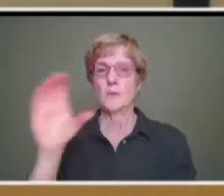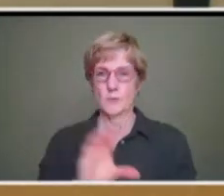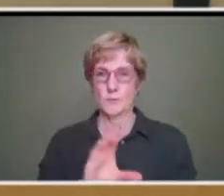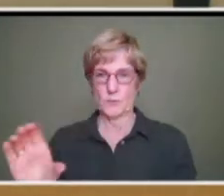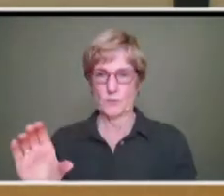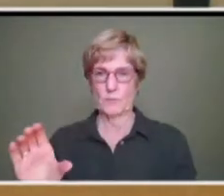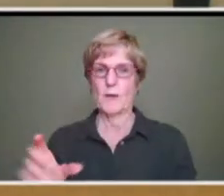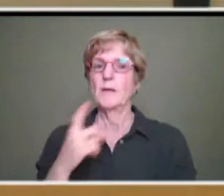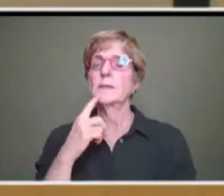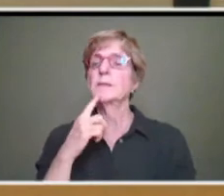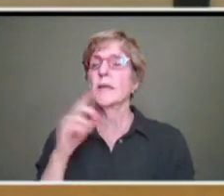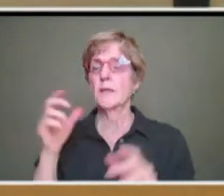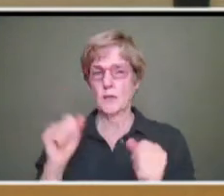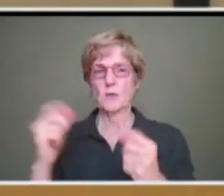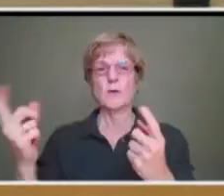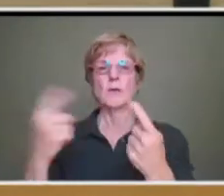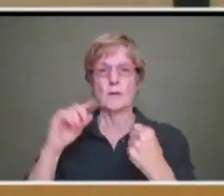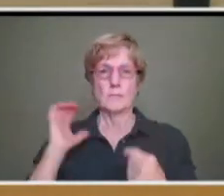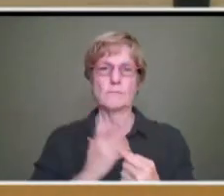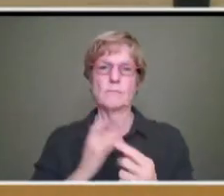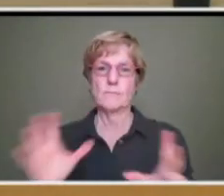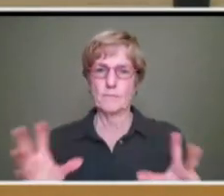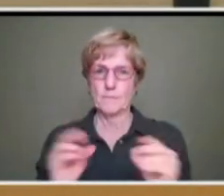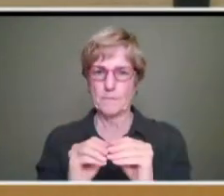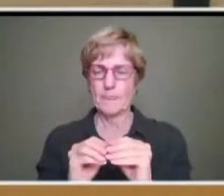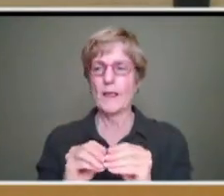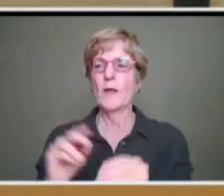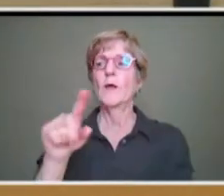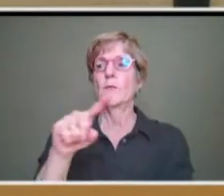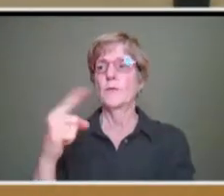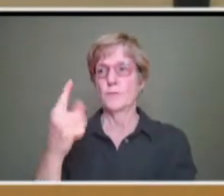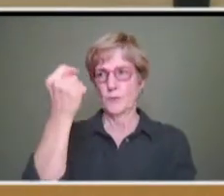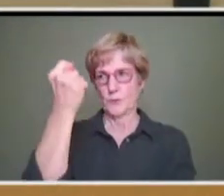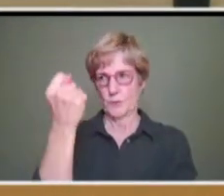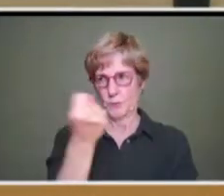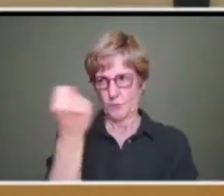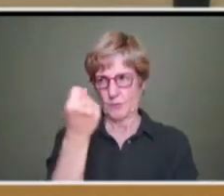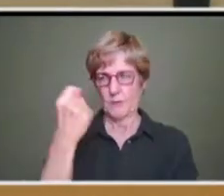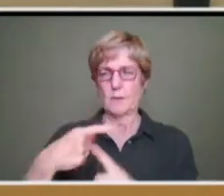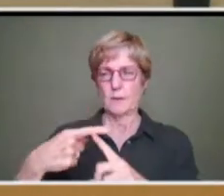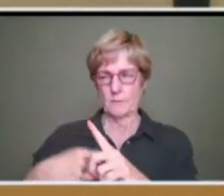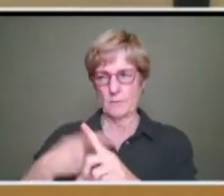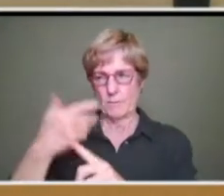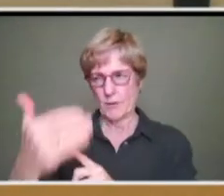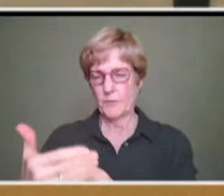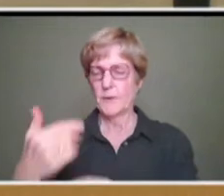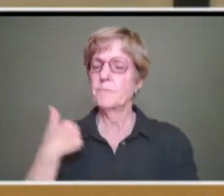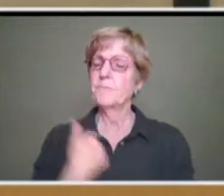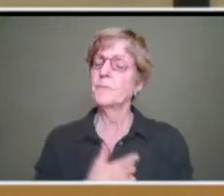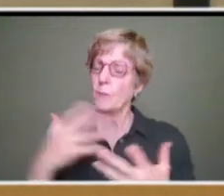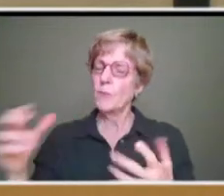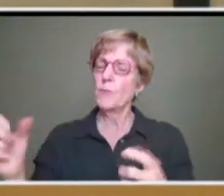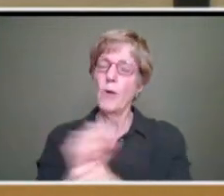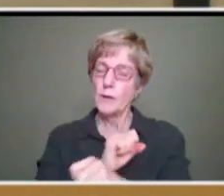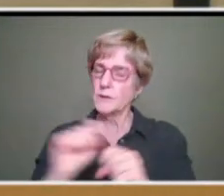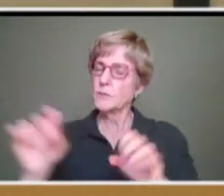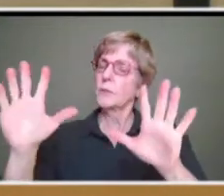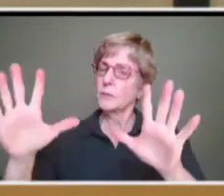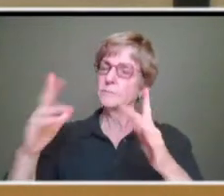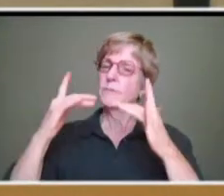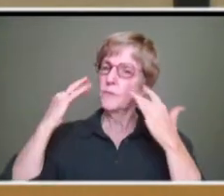said that he'll be able to come to our meeting on the first Tuesday of the month we want to work amicably